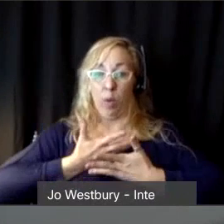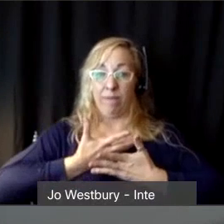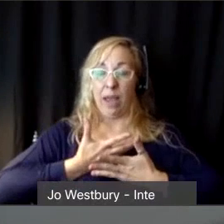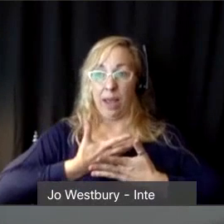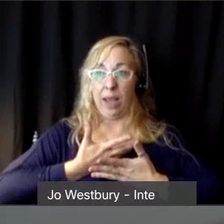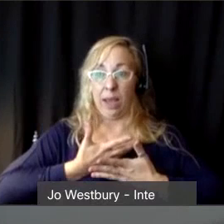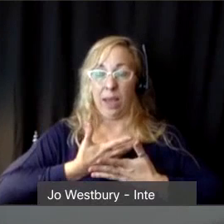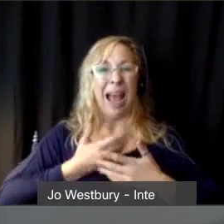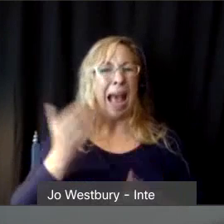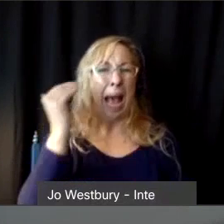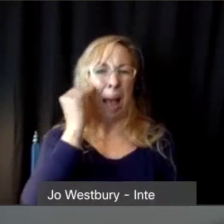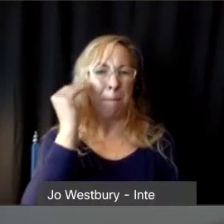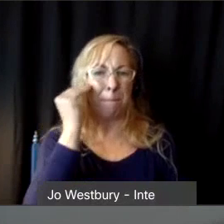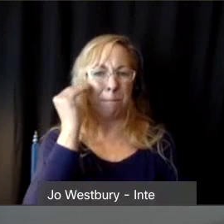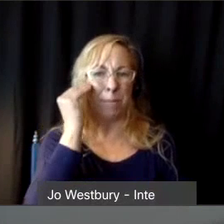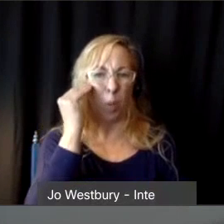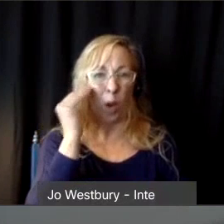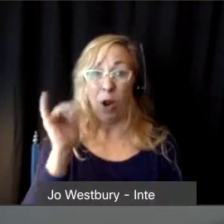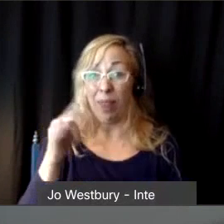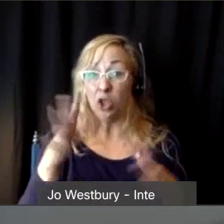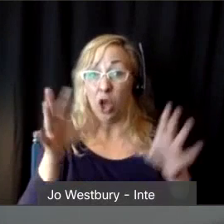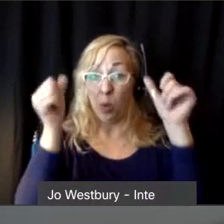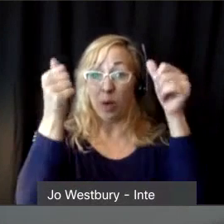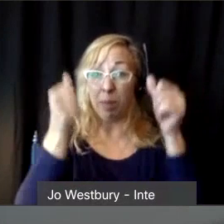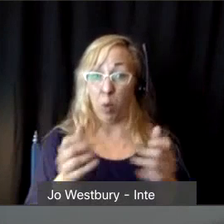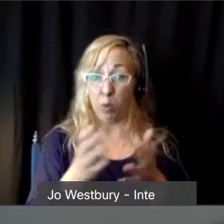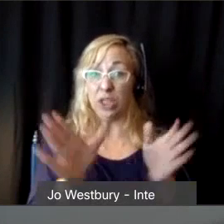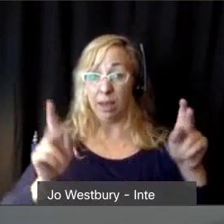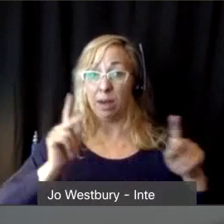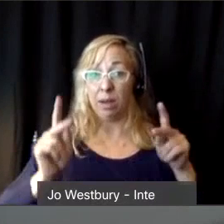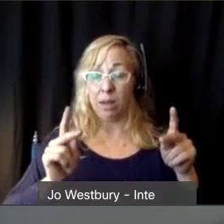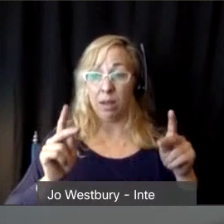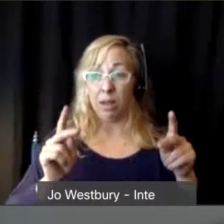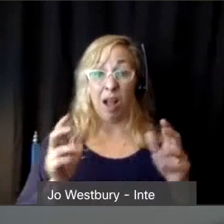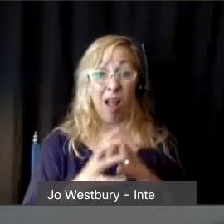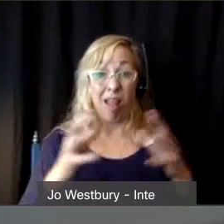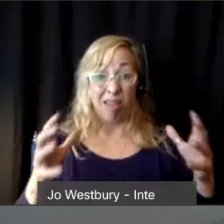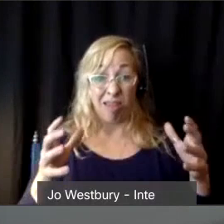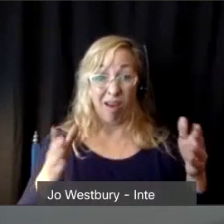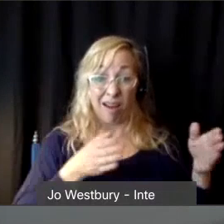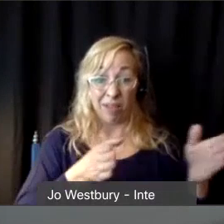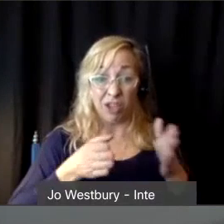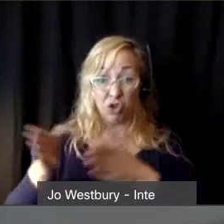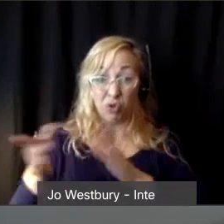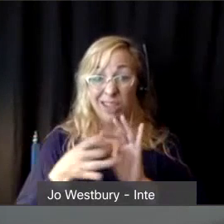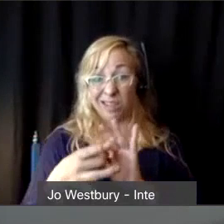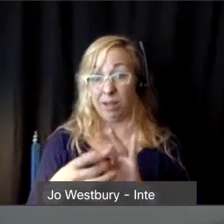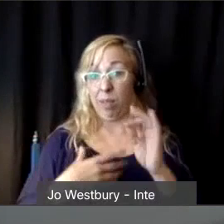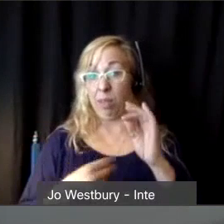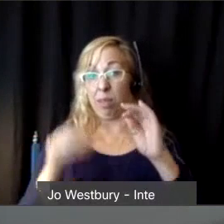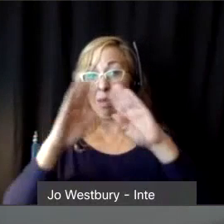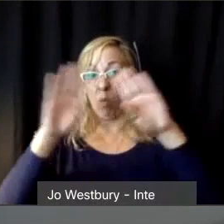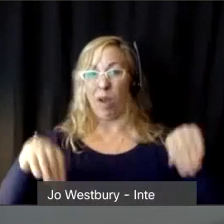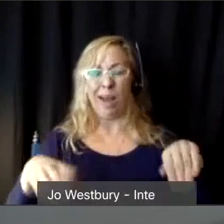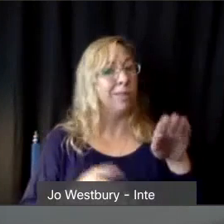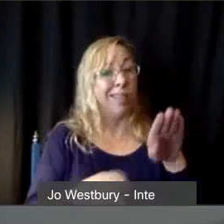aware, and this is, this was posted publicly. I know that a lot of streets around the White House on Tuesday will be